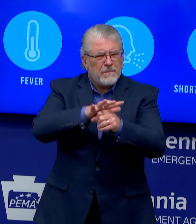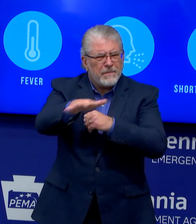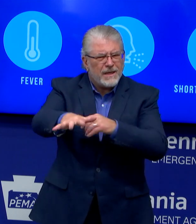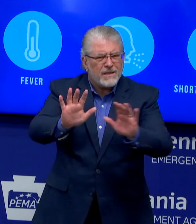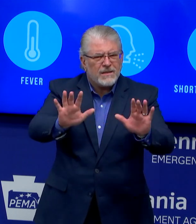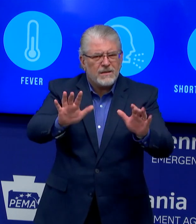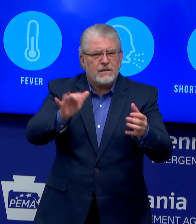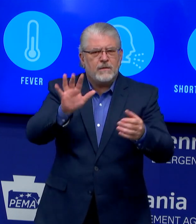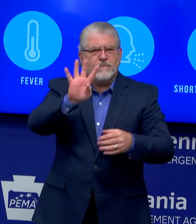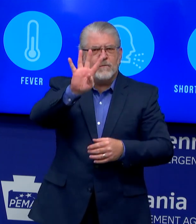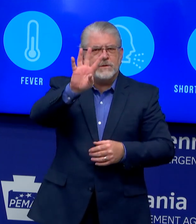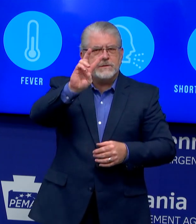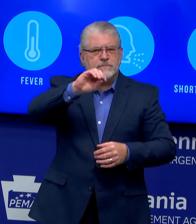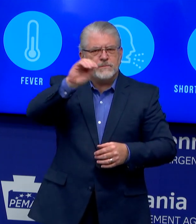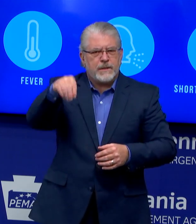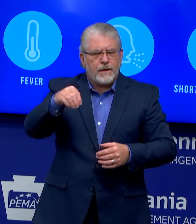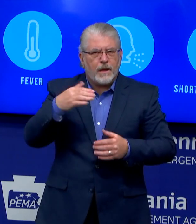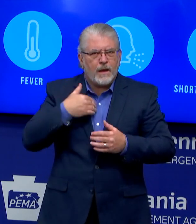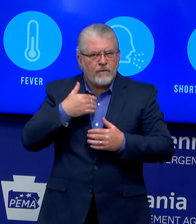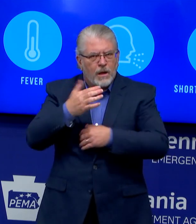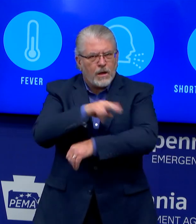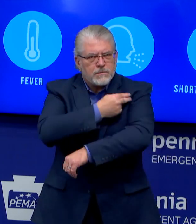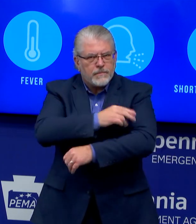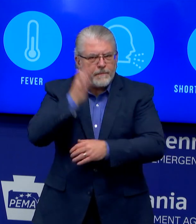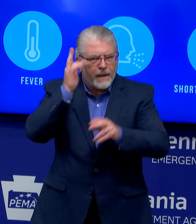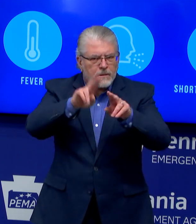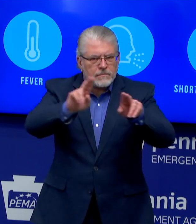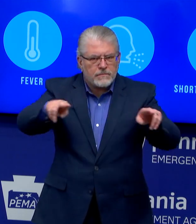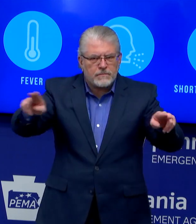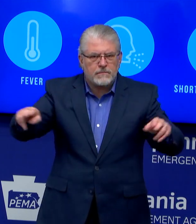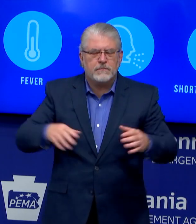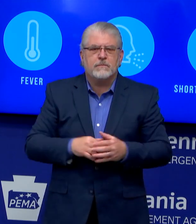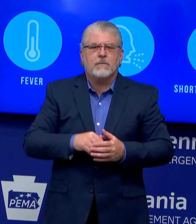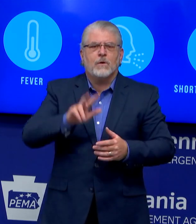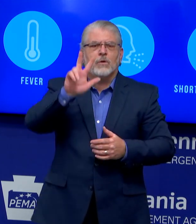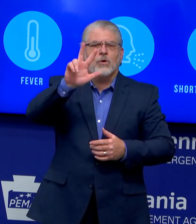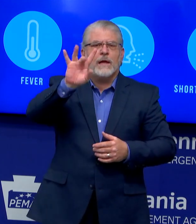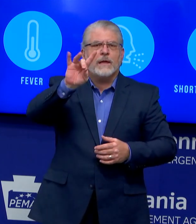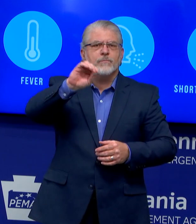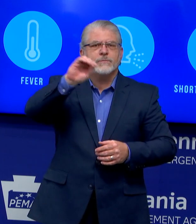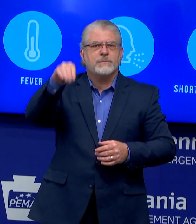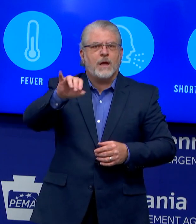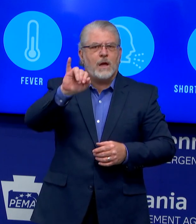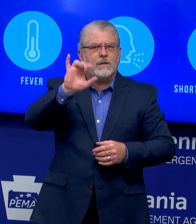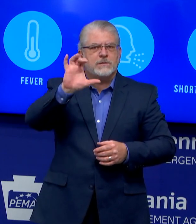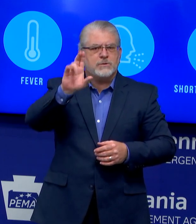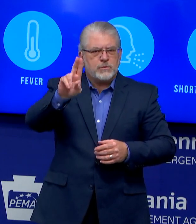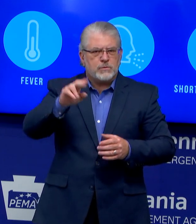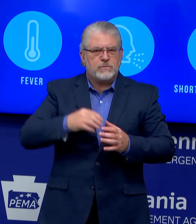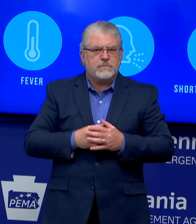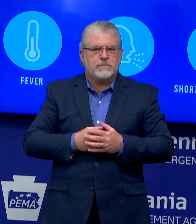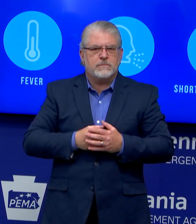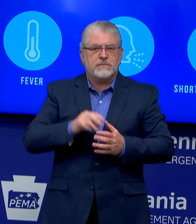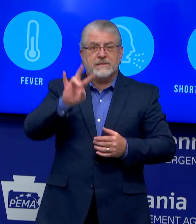ICU beds, and nearly 70% of our ventilators are still available.